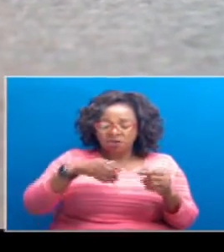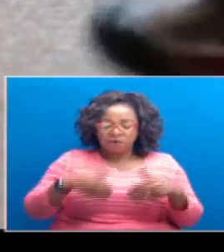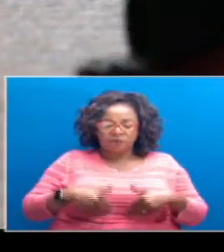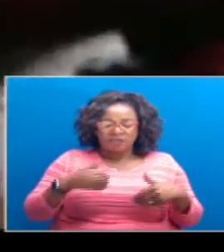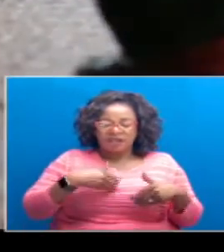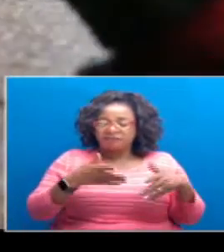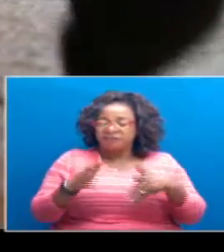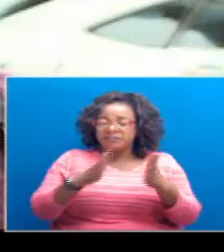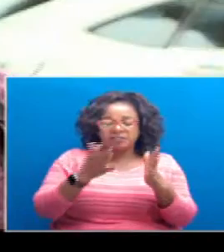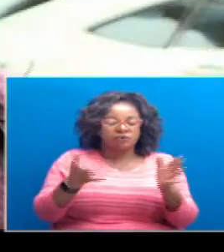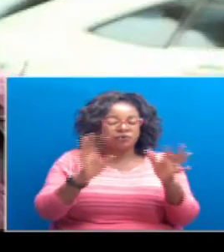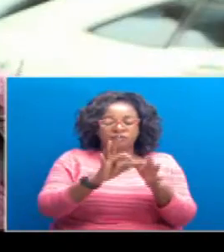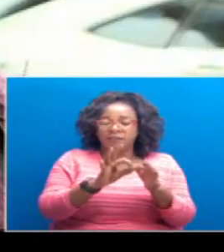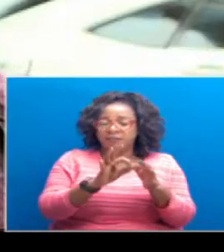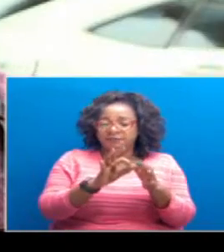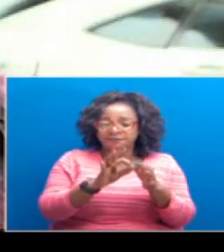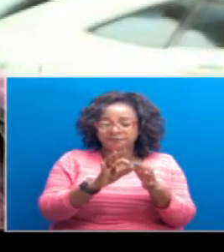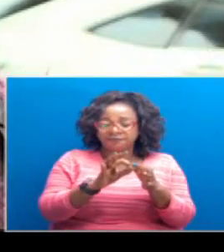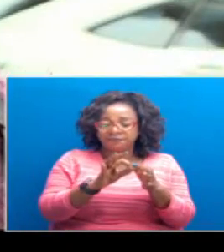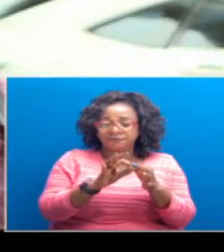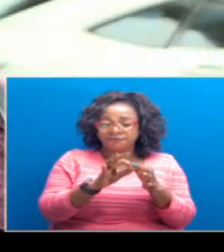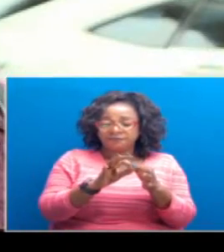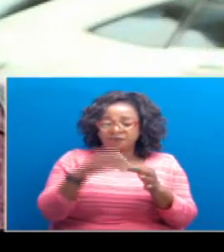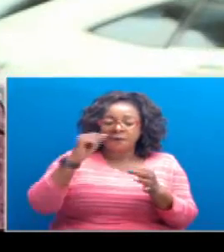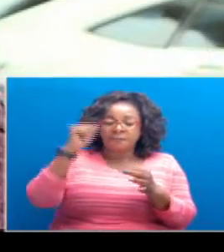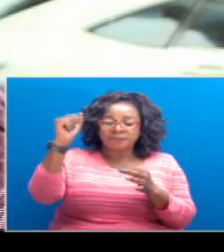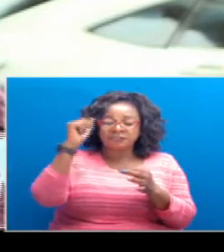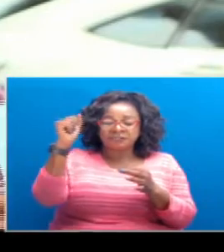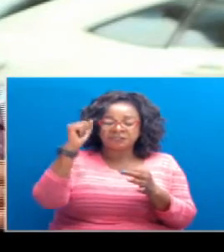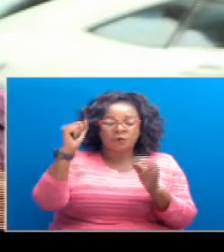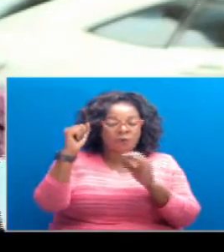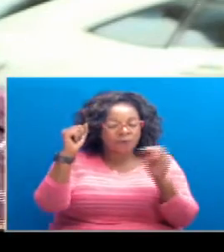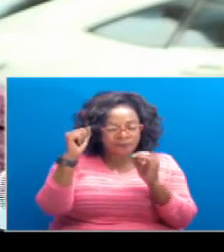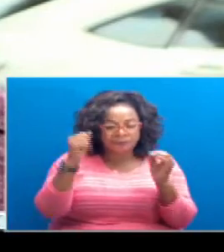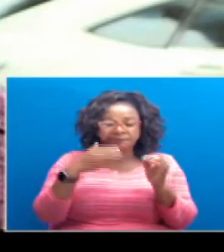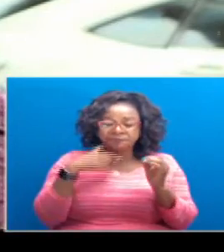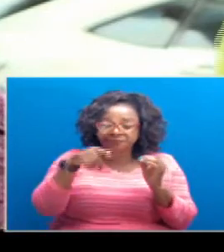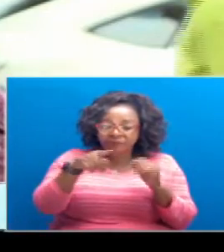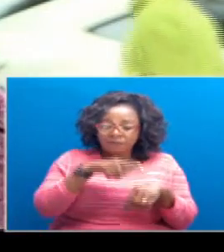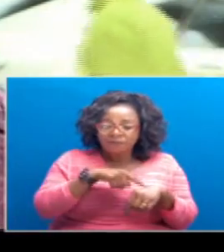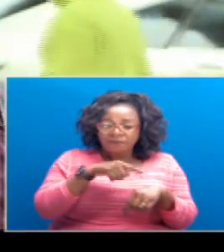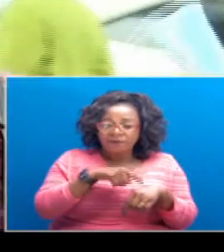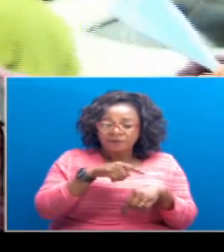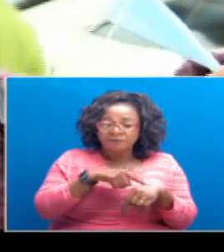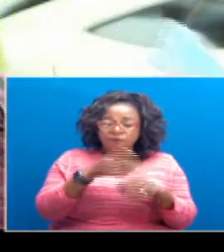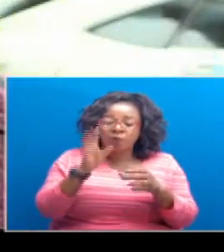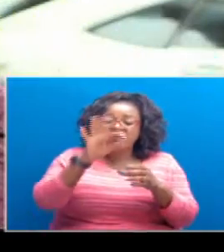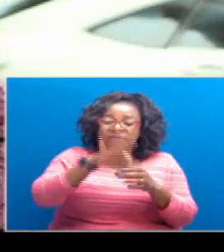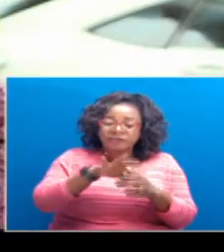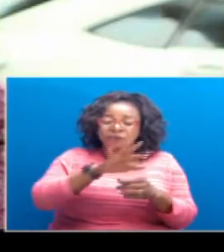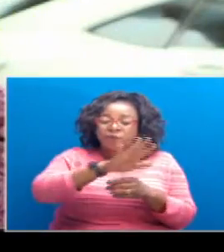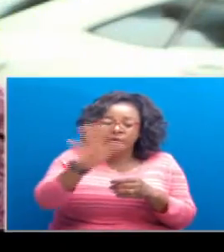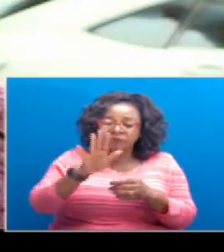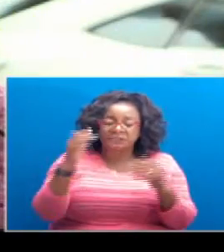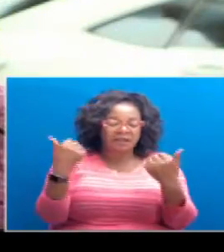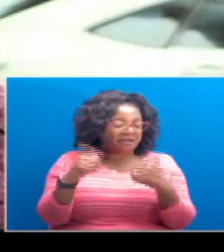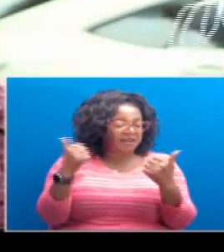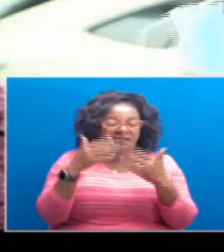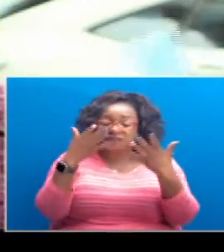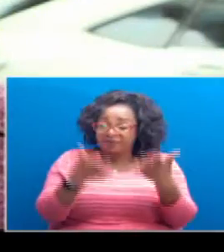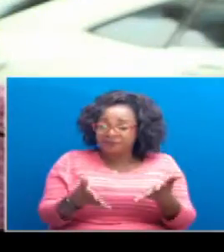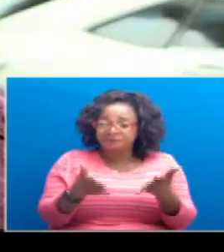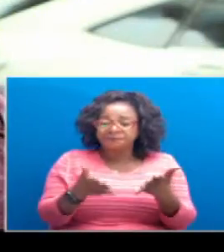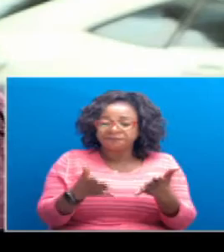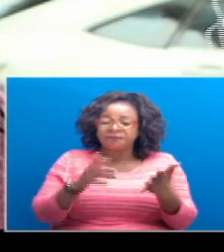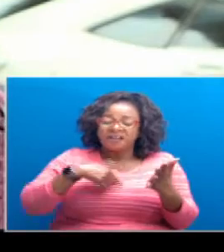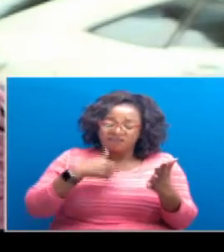za kujoin kwa hizi politics. Sasa tunataka this time round tupe wenye hawajai kuwa kwa hizo seats na wao feel